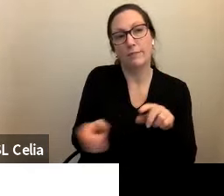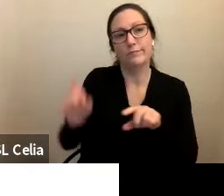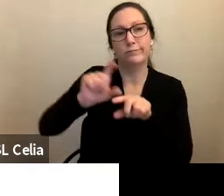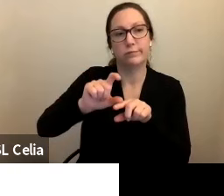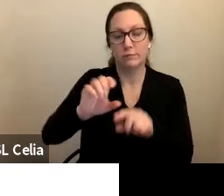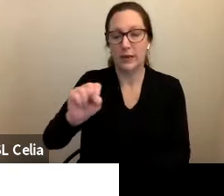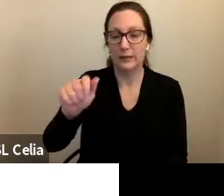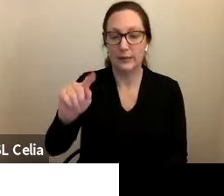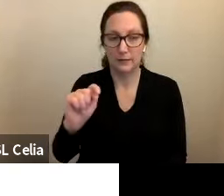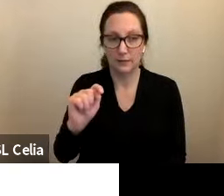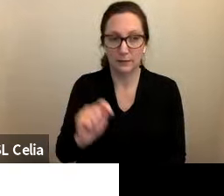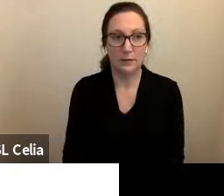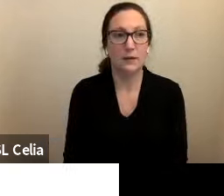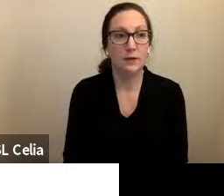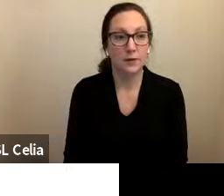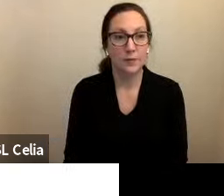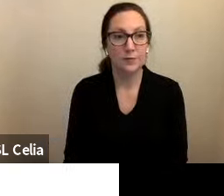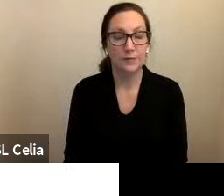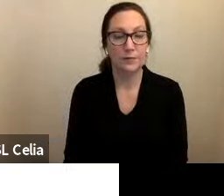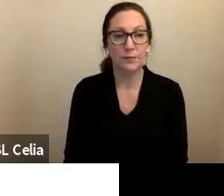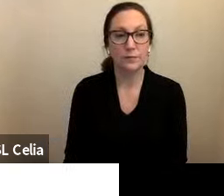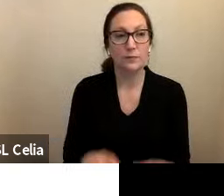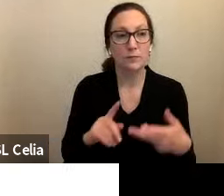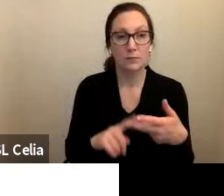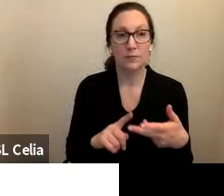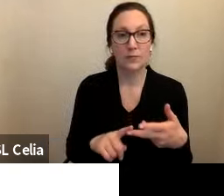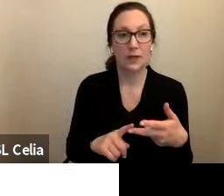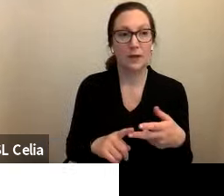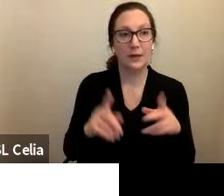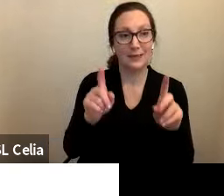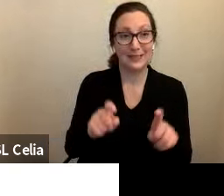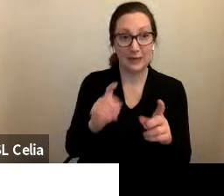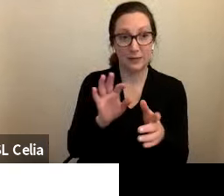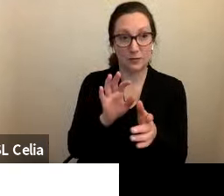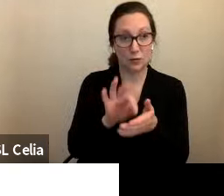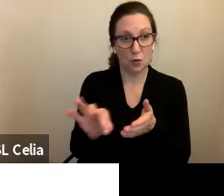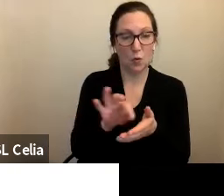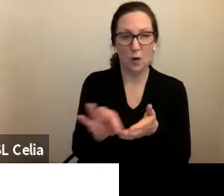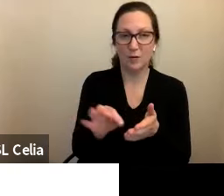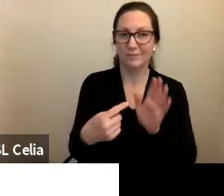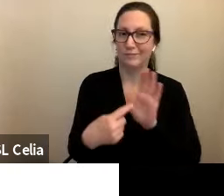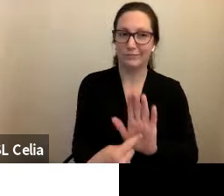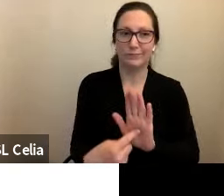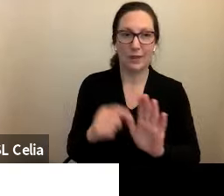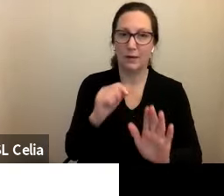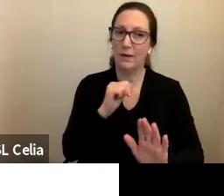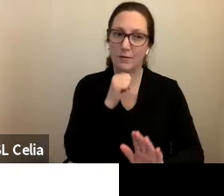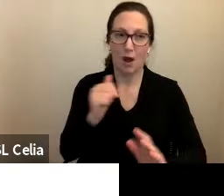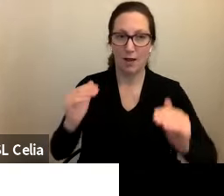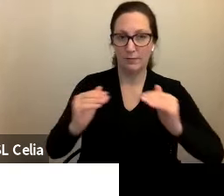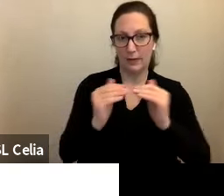SAT. Test scores reflect unequal high school opportunities. And